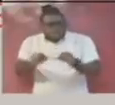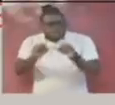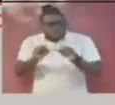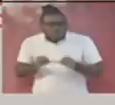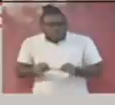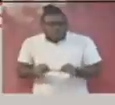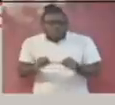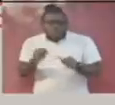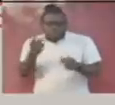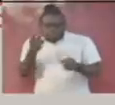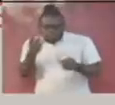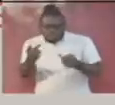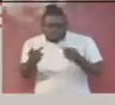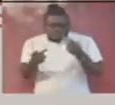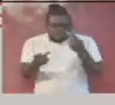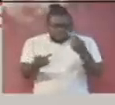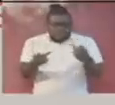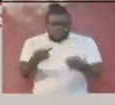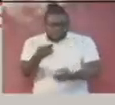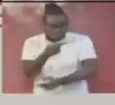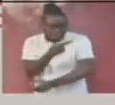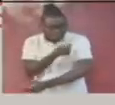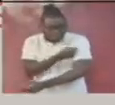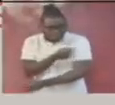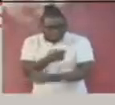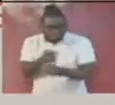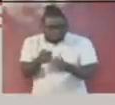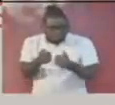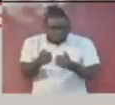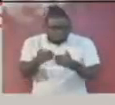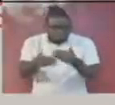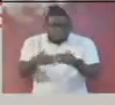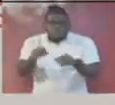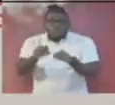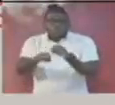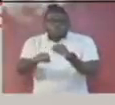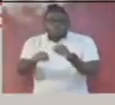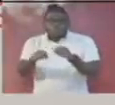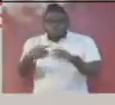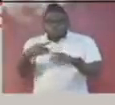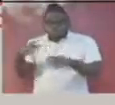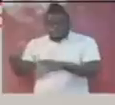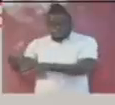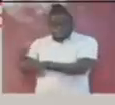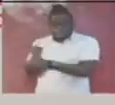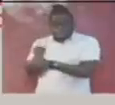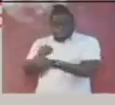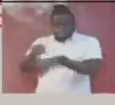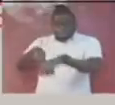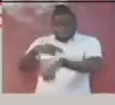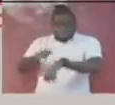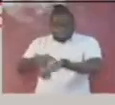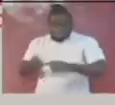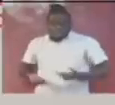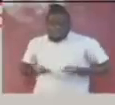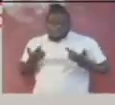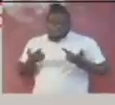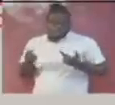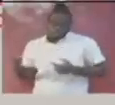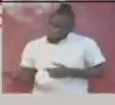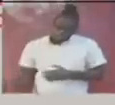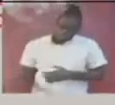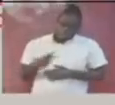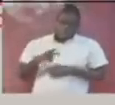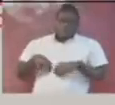that life could return to some degree of normalcy. You may still have to wear